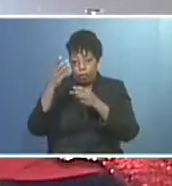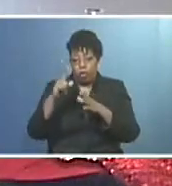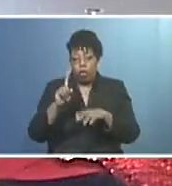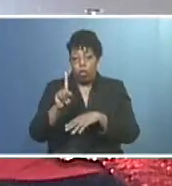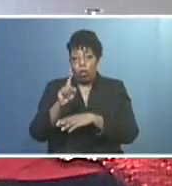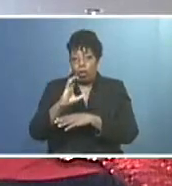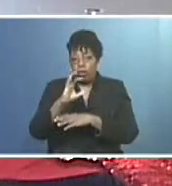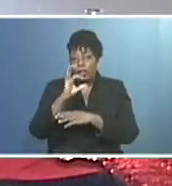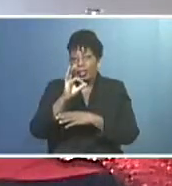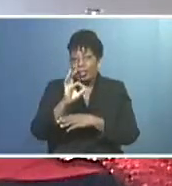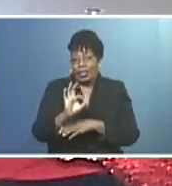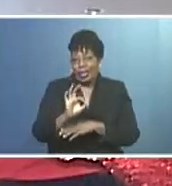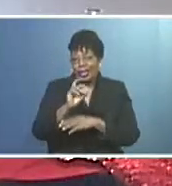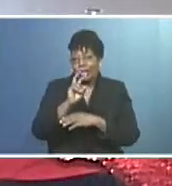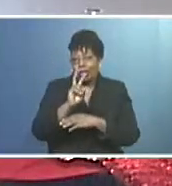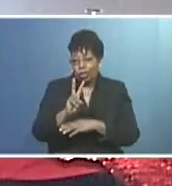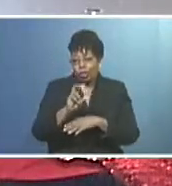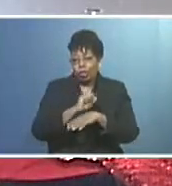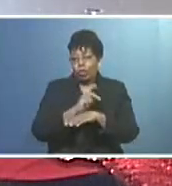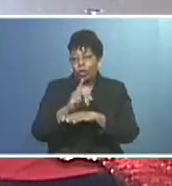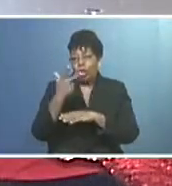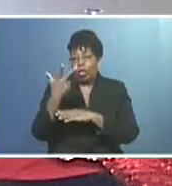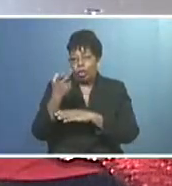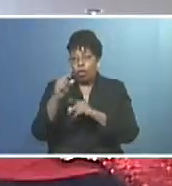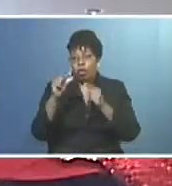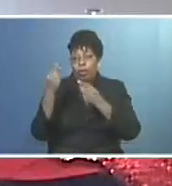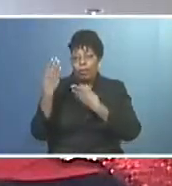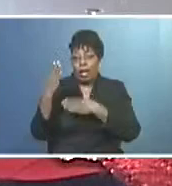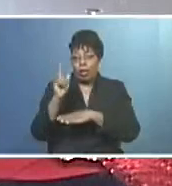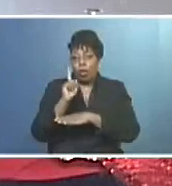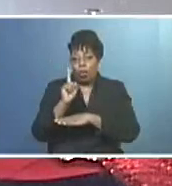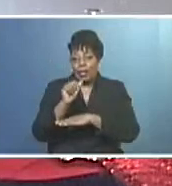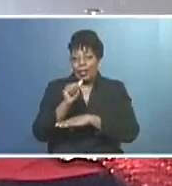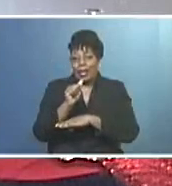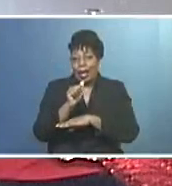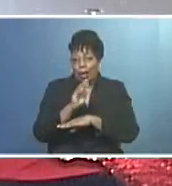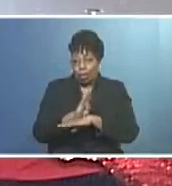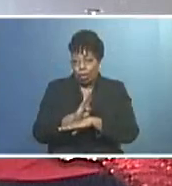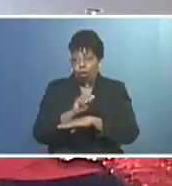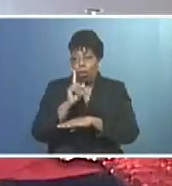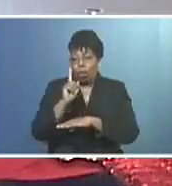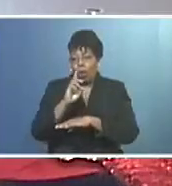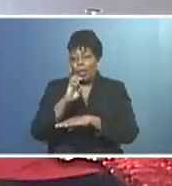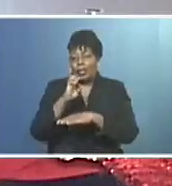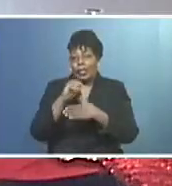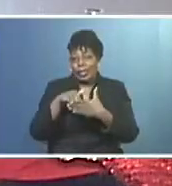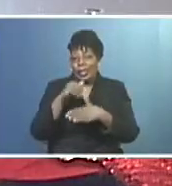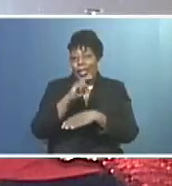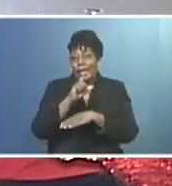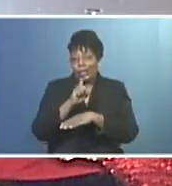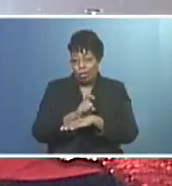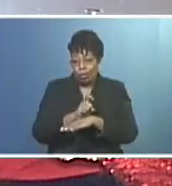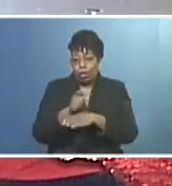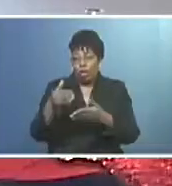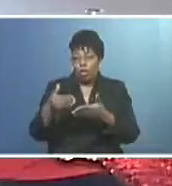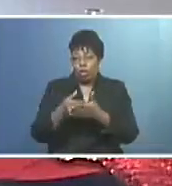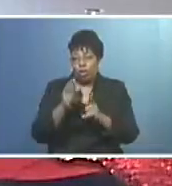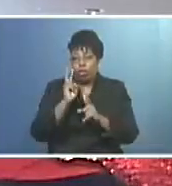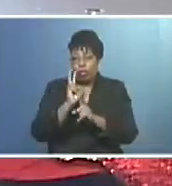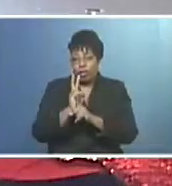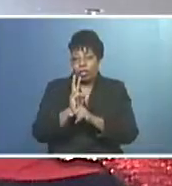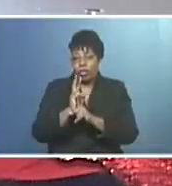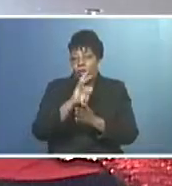192 cases in New Providence, 13 in Grand Bahama, 1 in Abaco, and 1 in Exuma. The latest COVID-19 victim,